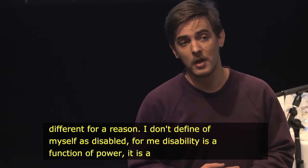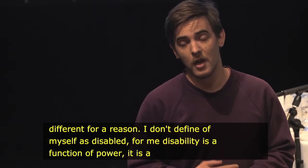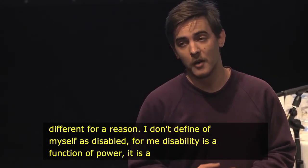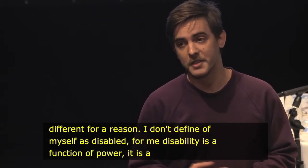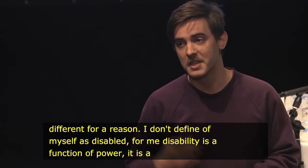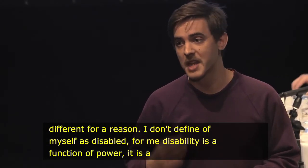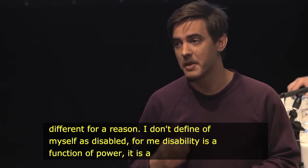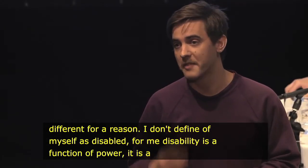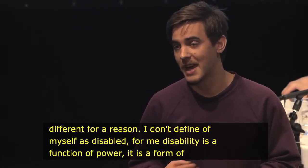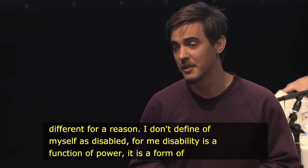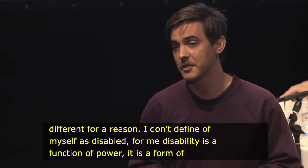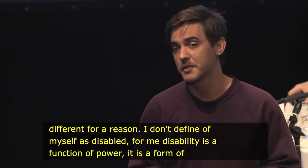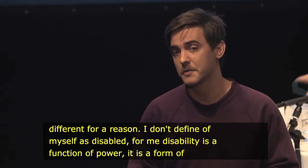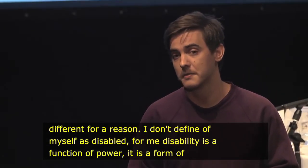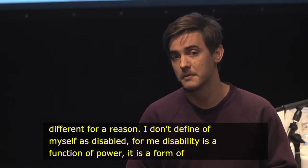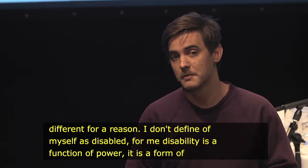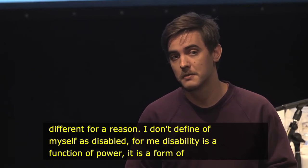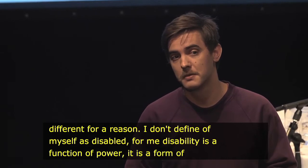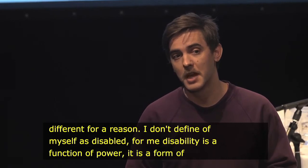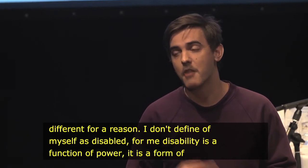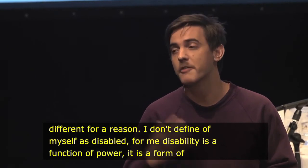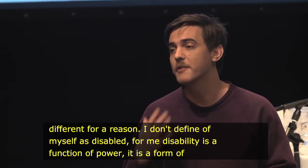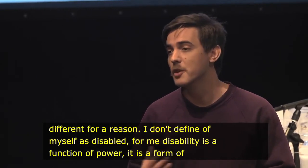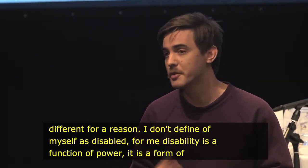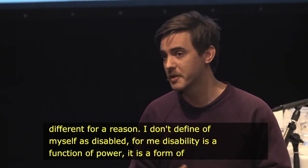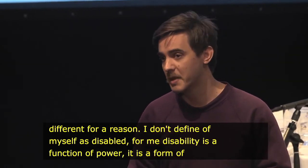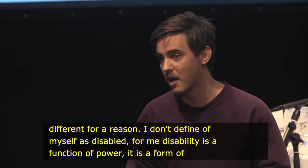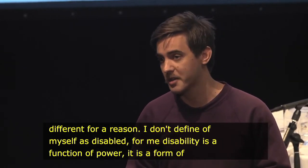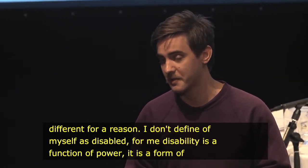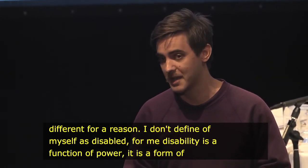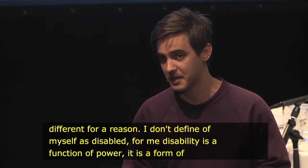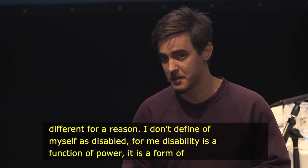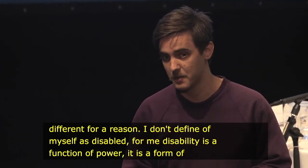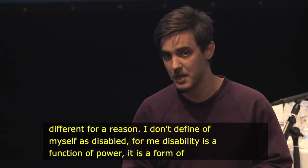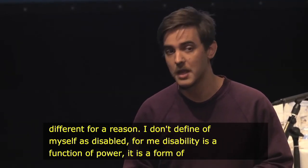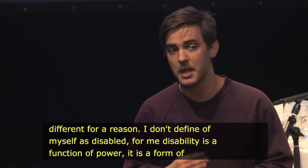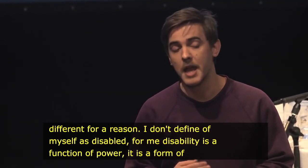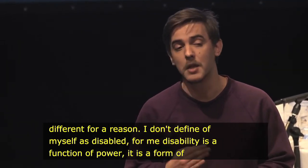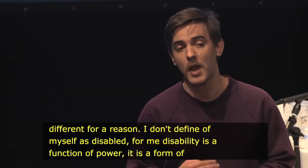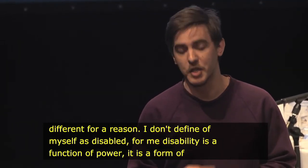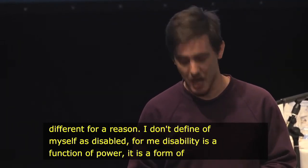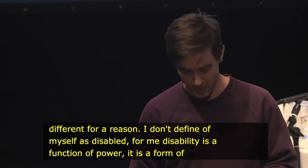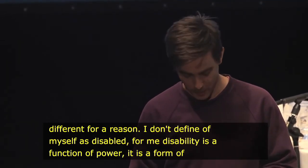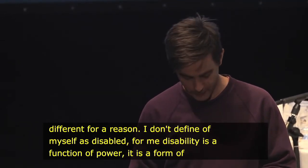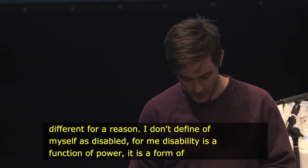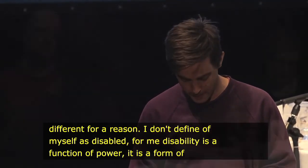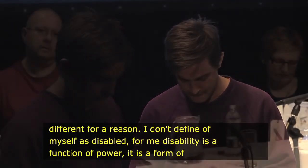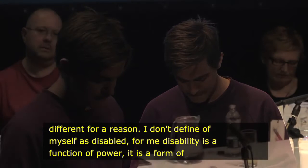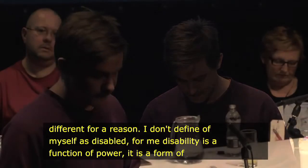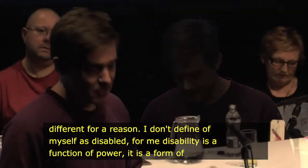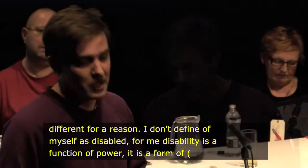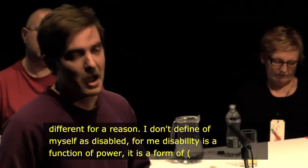form of systemic violence. And I refuse to be part of that system in any way, shape or